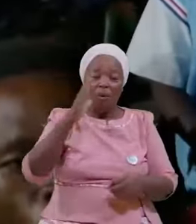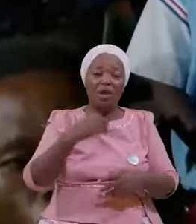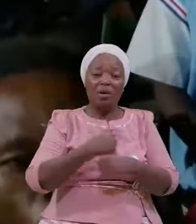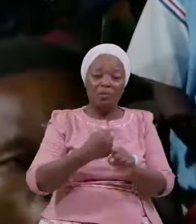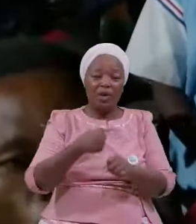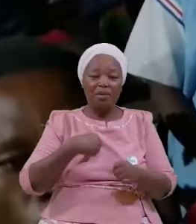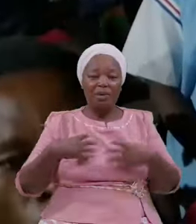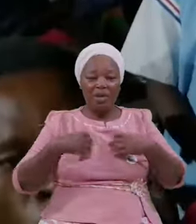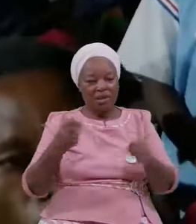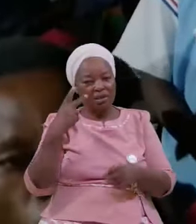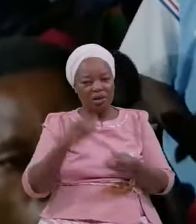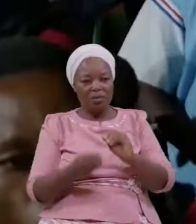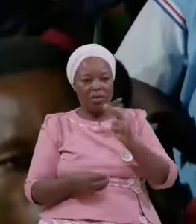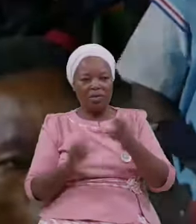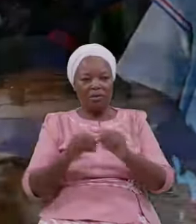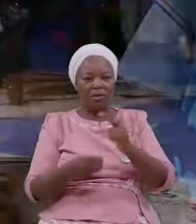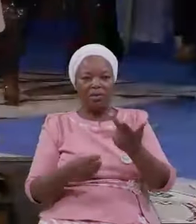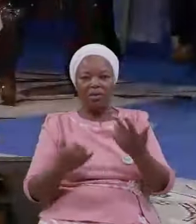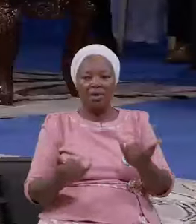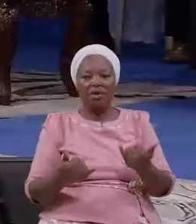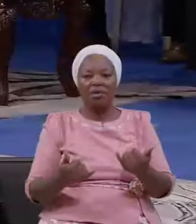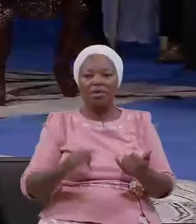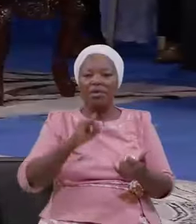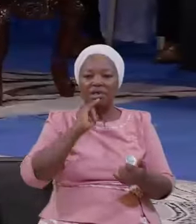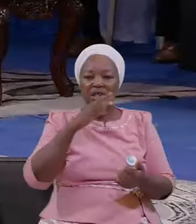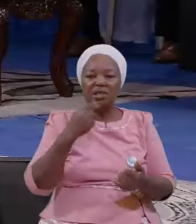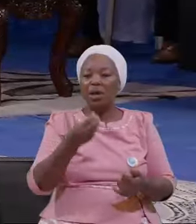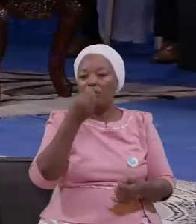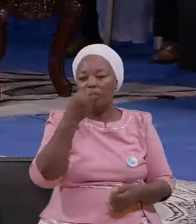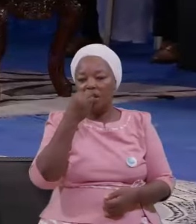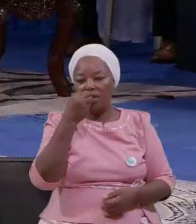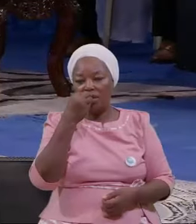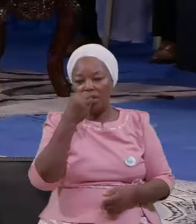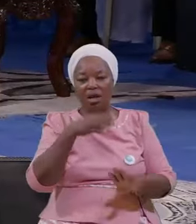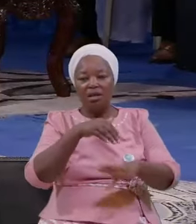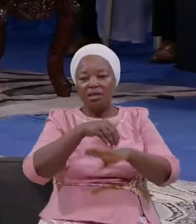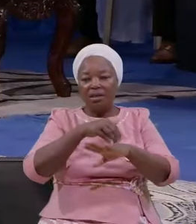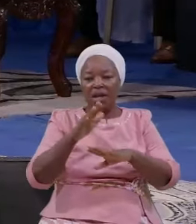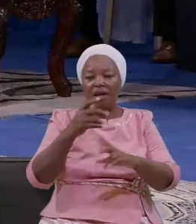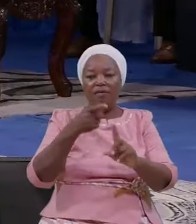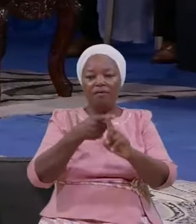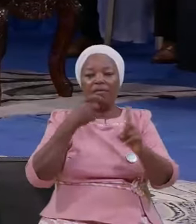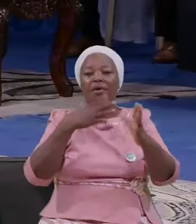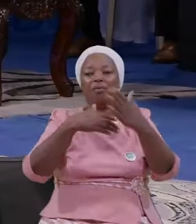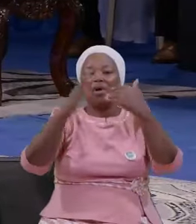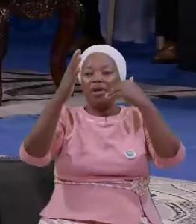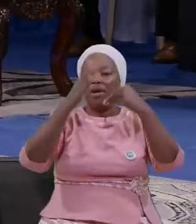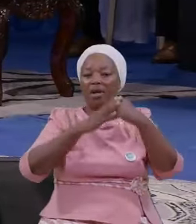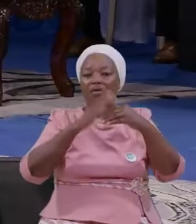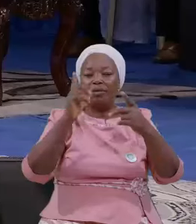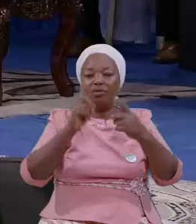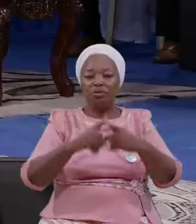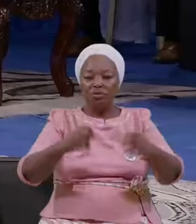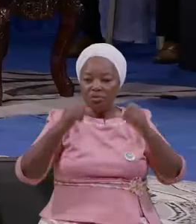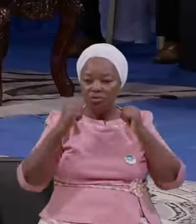here. Number 3 here is the manna sent from heaven to strengthen